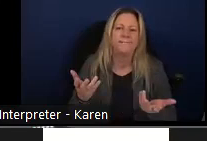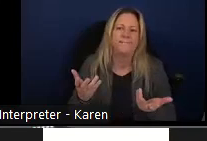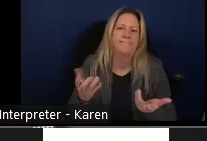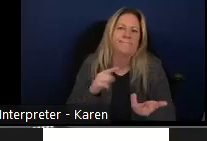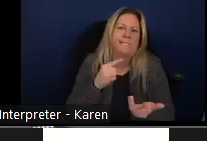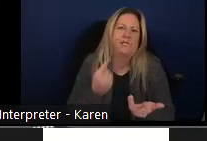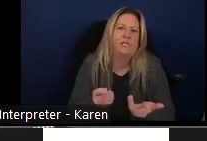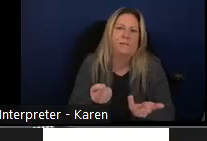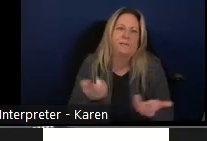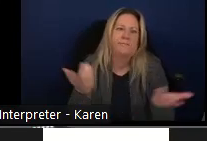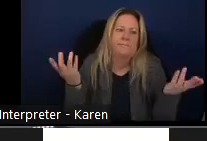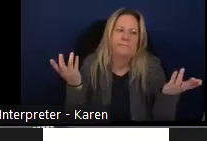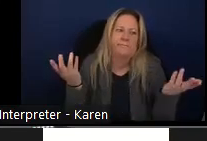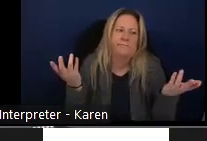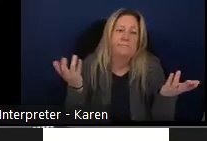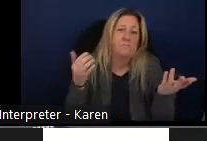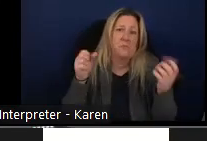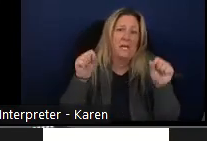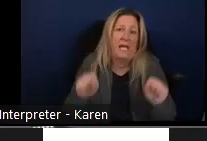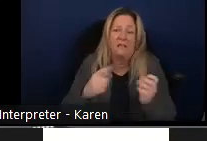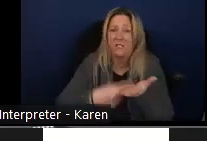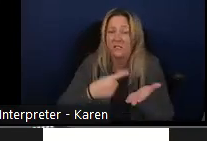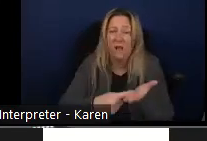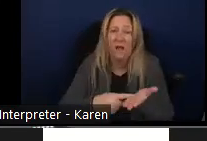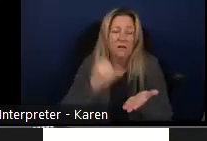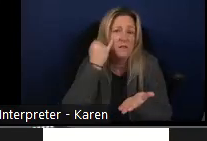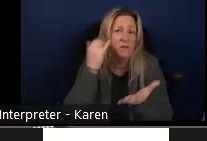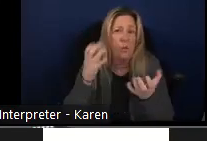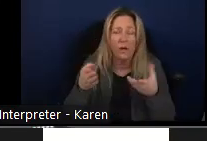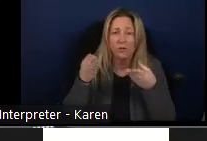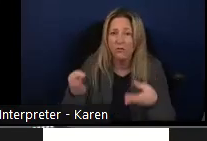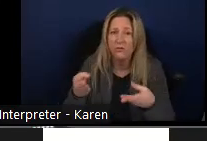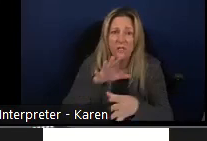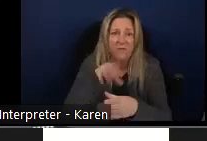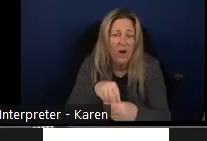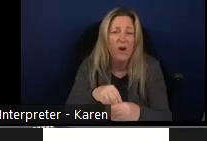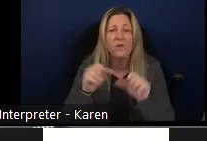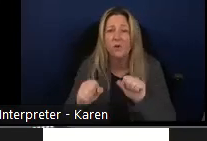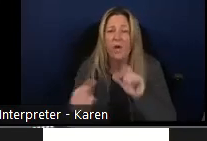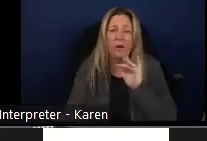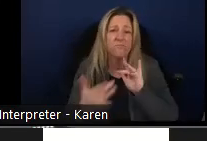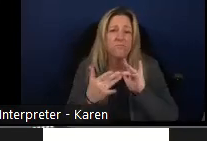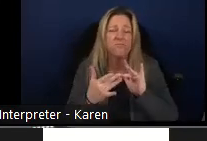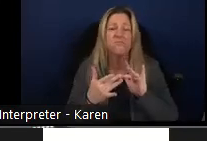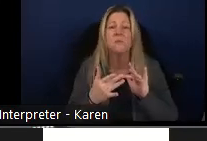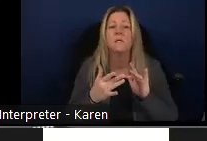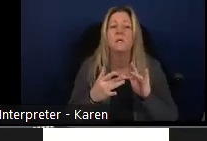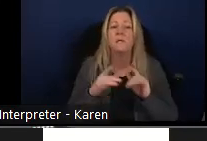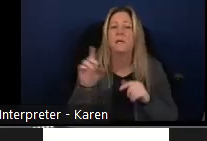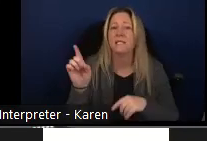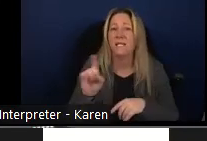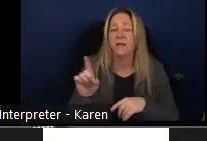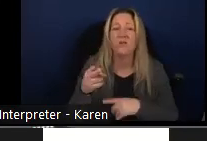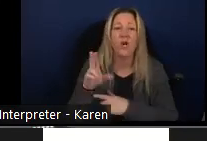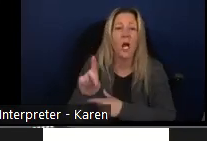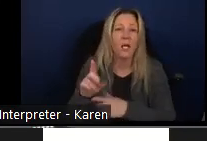kind of up for discussion. If that's something that you'd like to be involved with, you can always reach out to us on the Denver and HUD